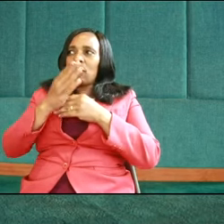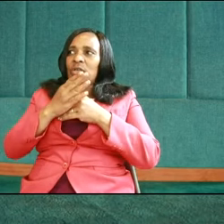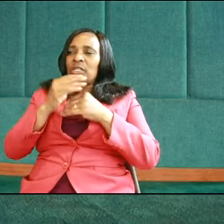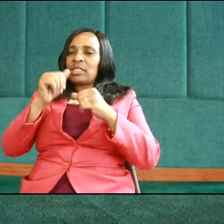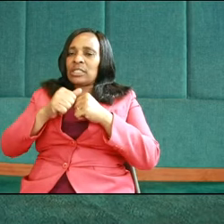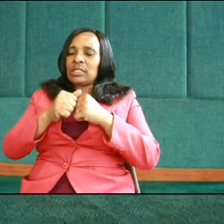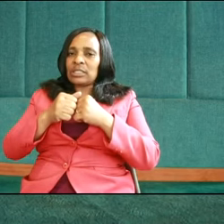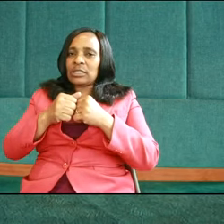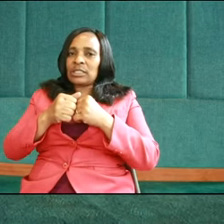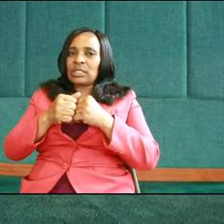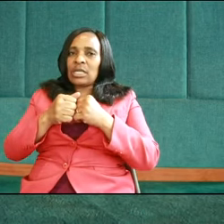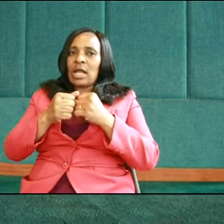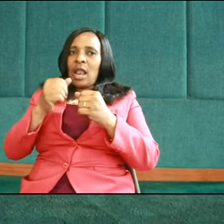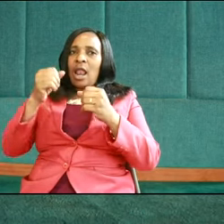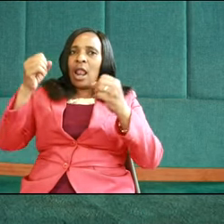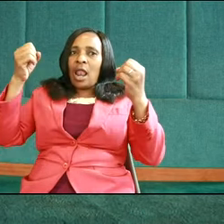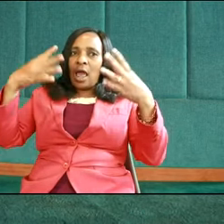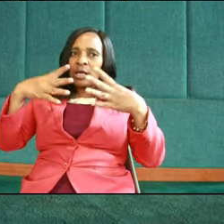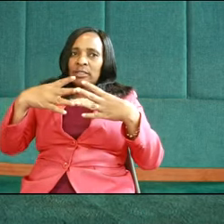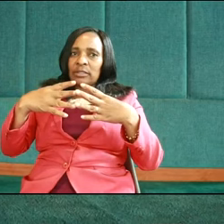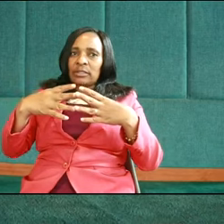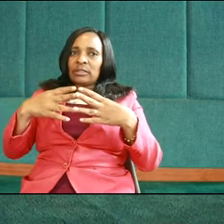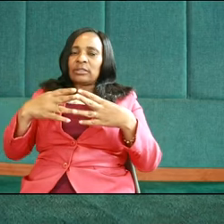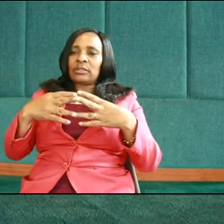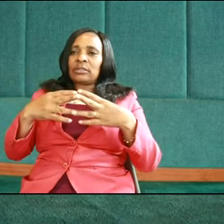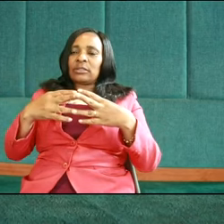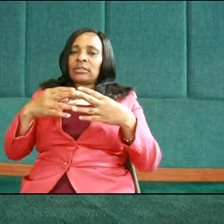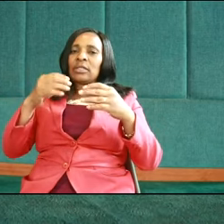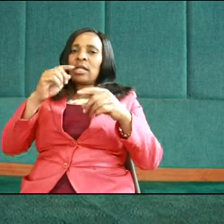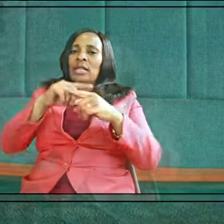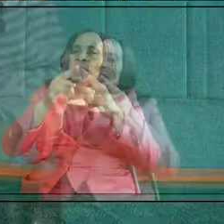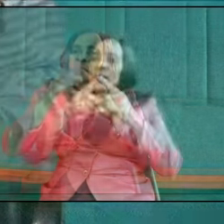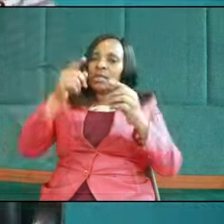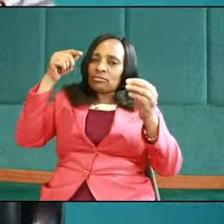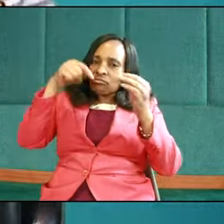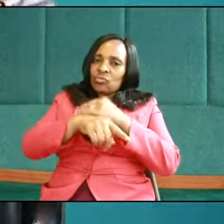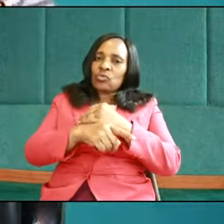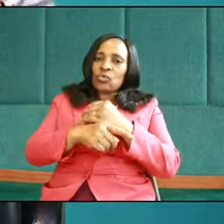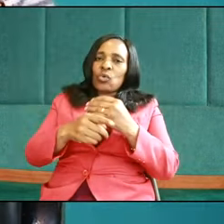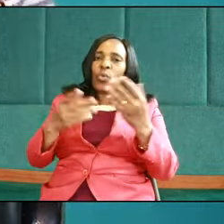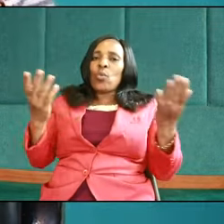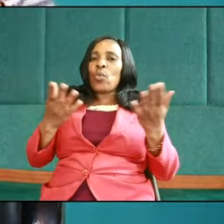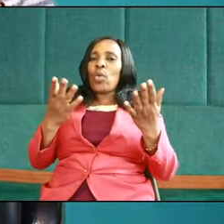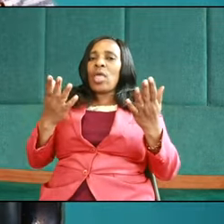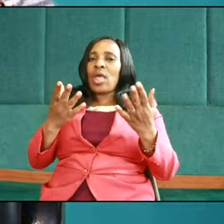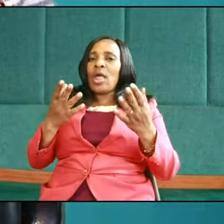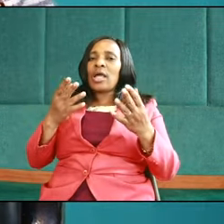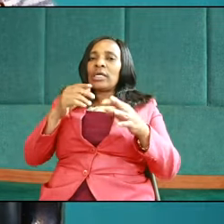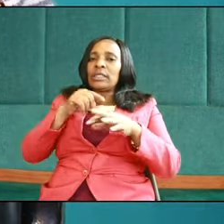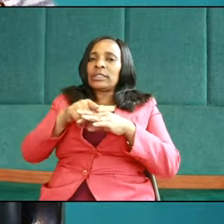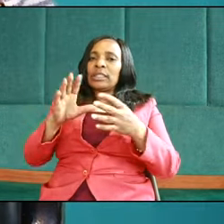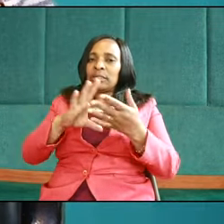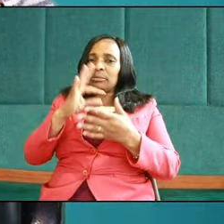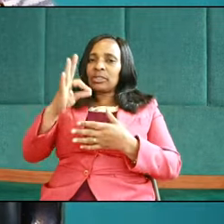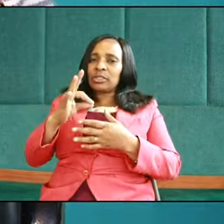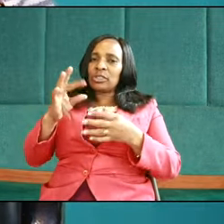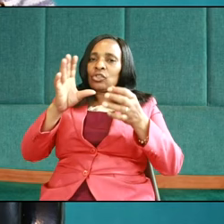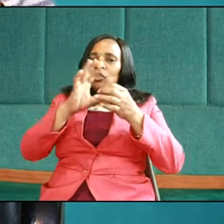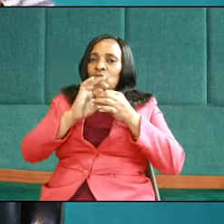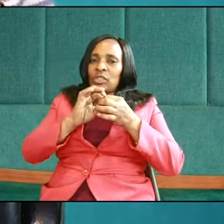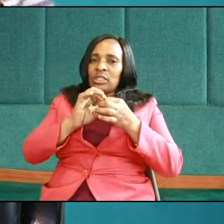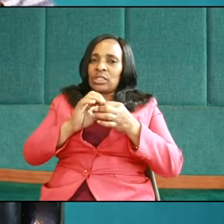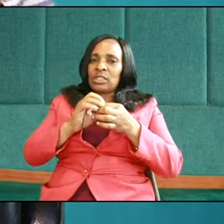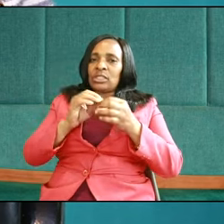active, sharper than any double-edged sword. It penetrates even to dividing soul and spirit, joints and marrow.